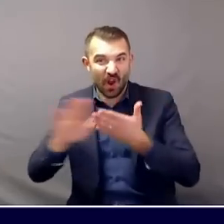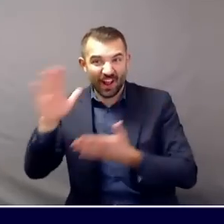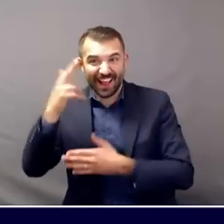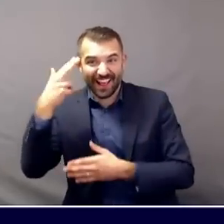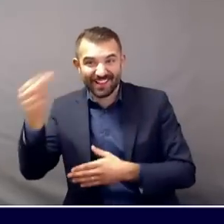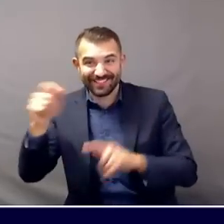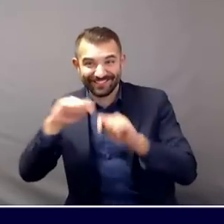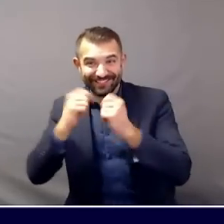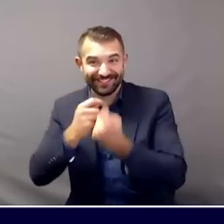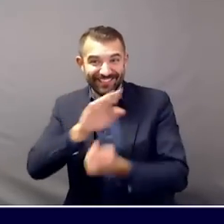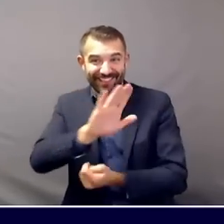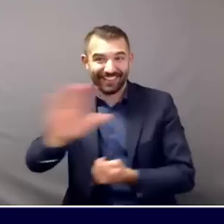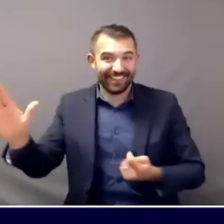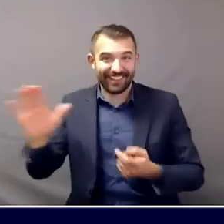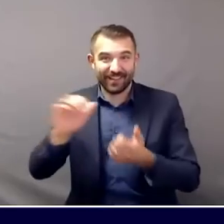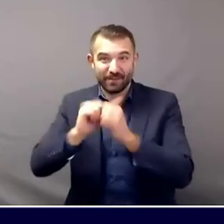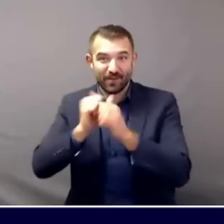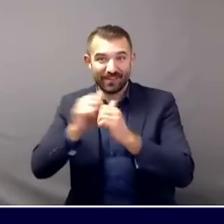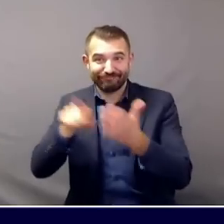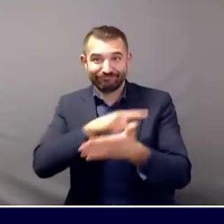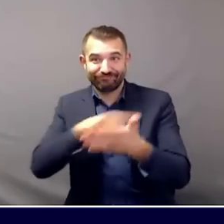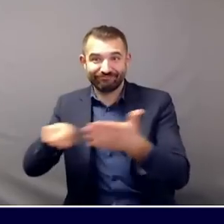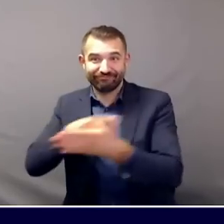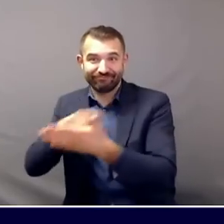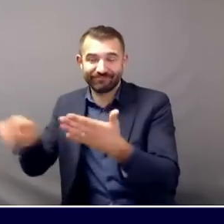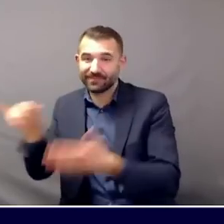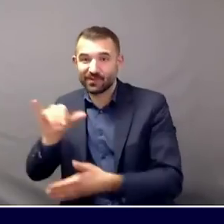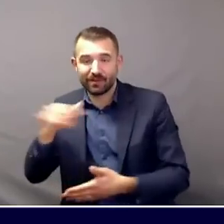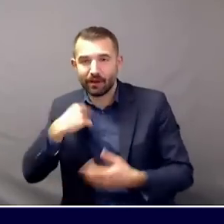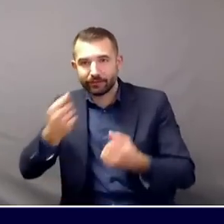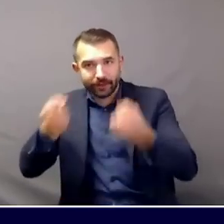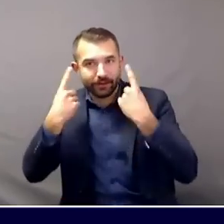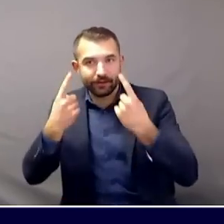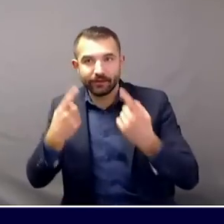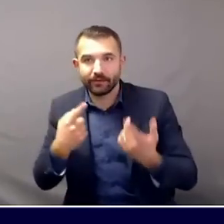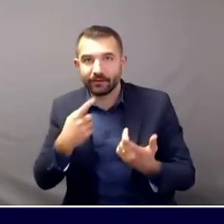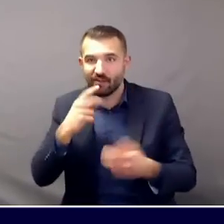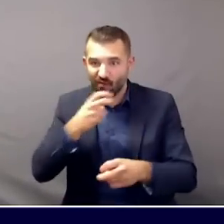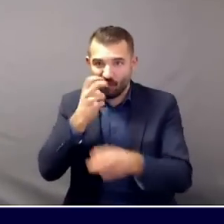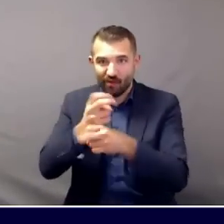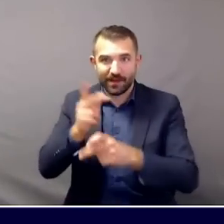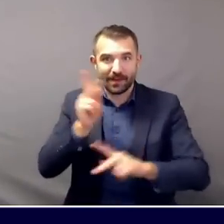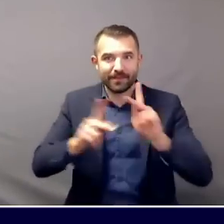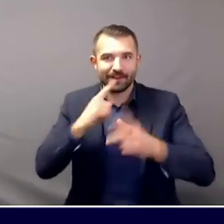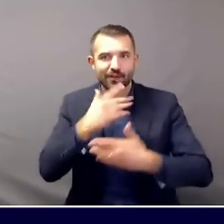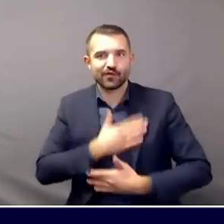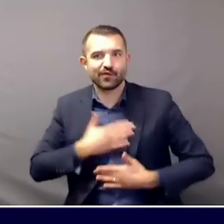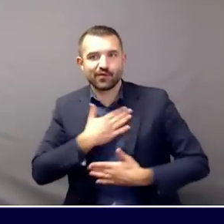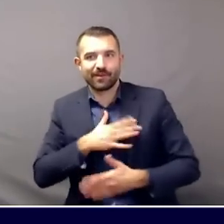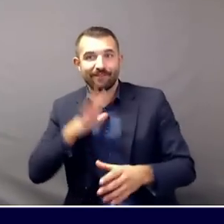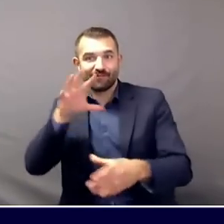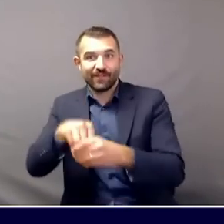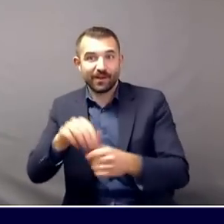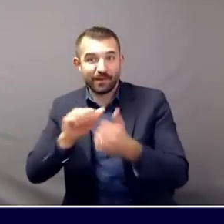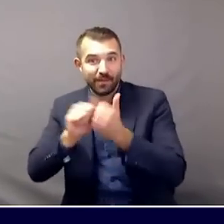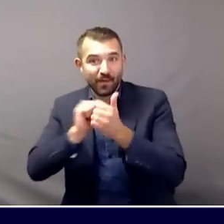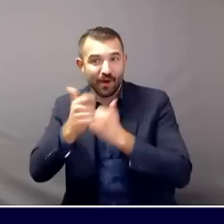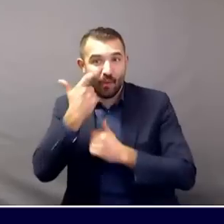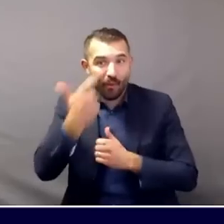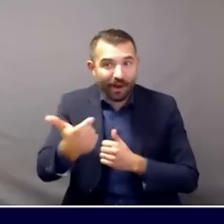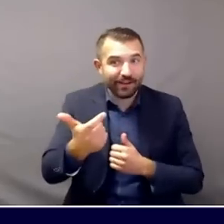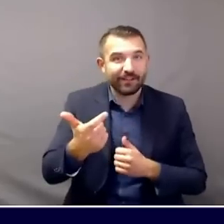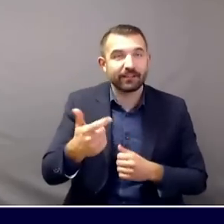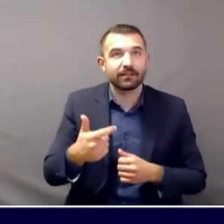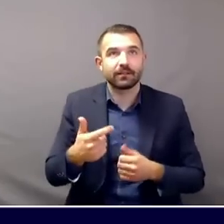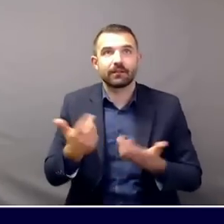very hard when some of the activities that many of us enjoy have to be suspended due to COVID-19. All